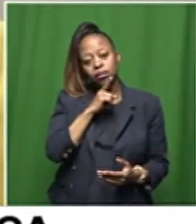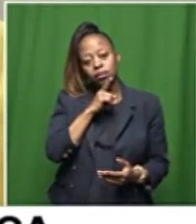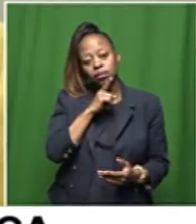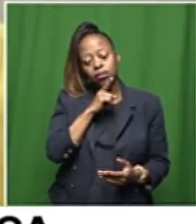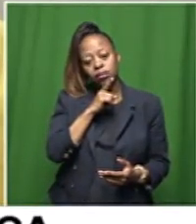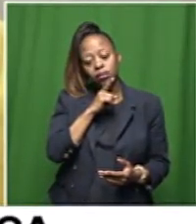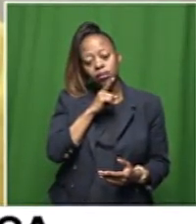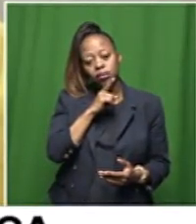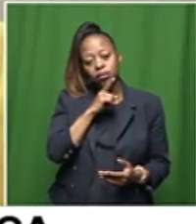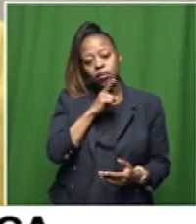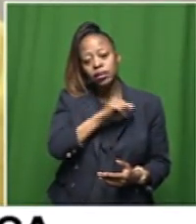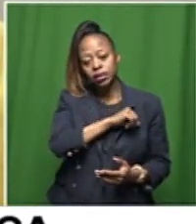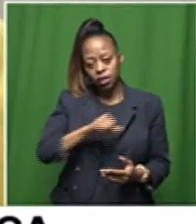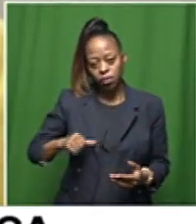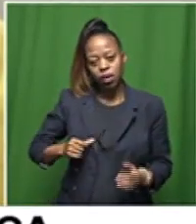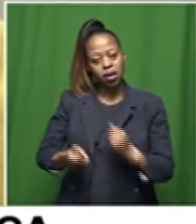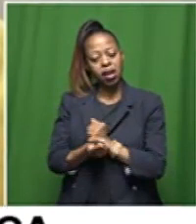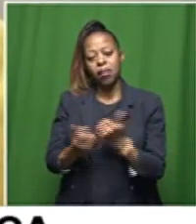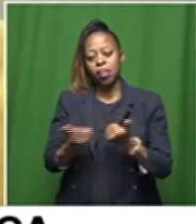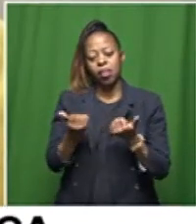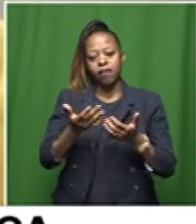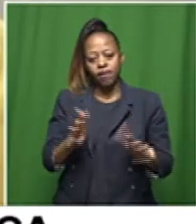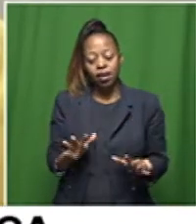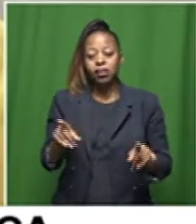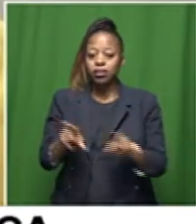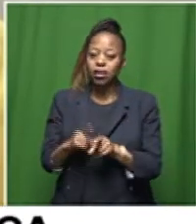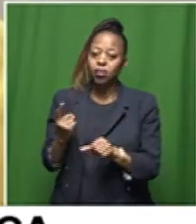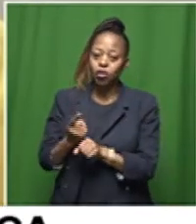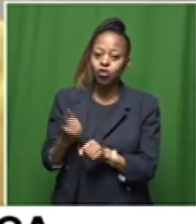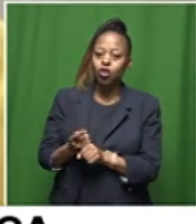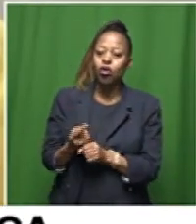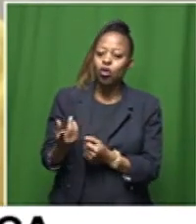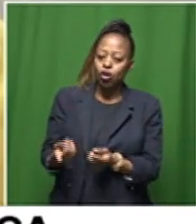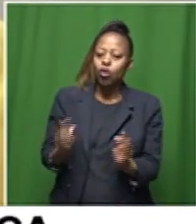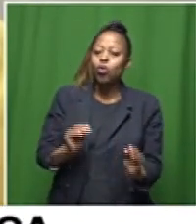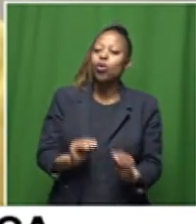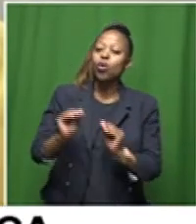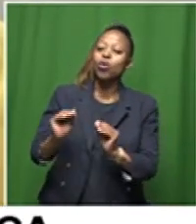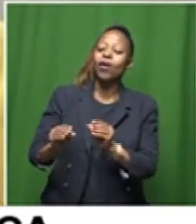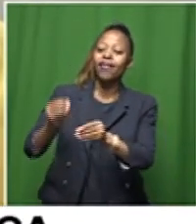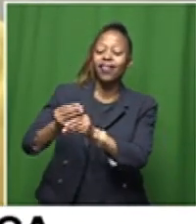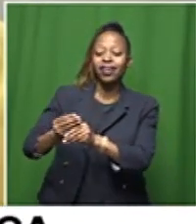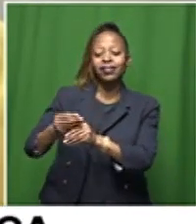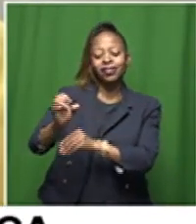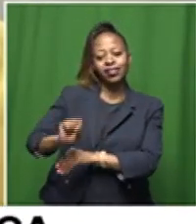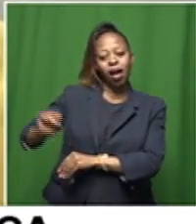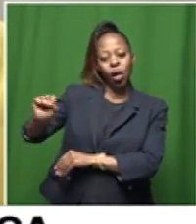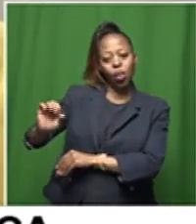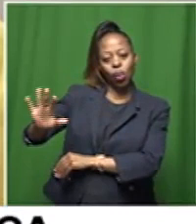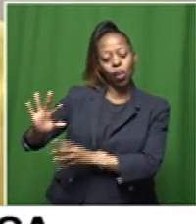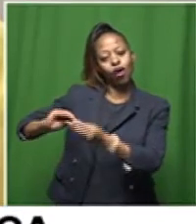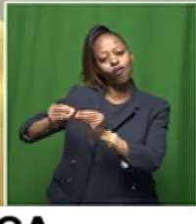cataract surgeries that were done. Sure. We have also increased that to Lenasia South and Southern. We